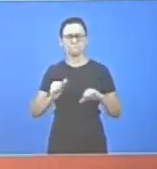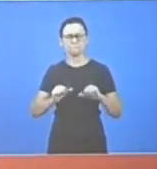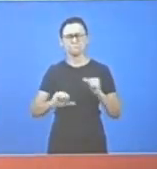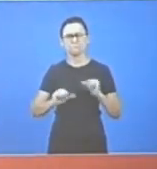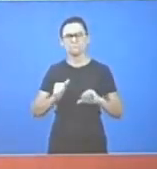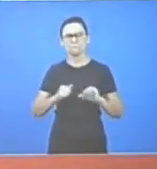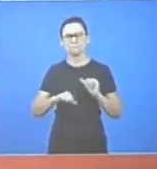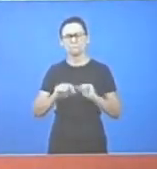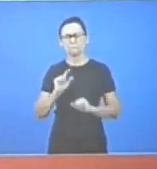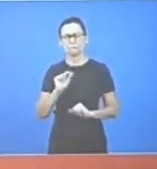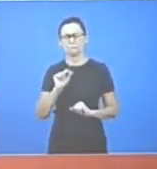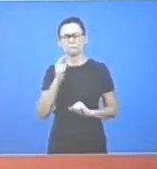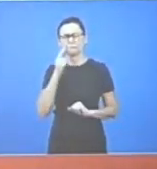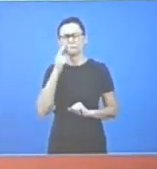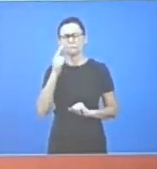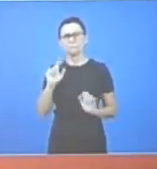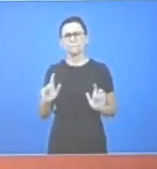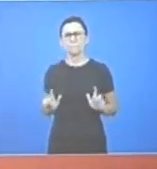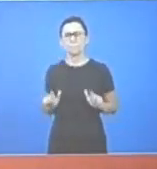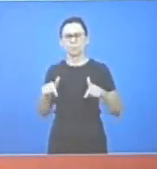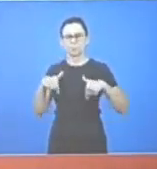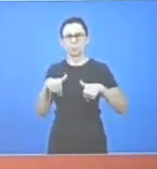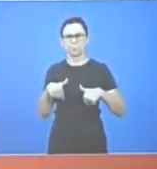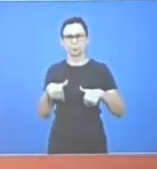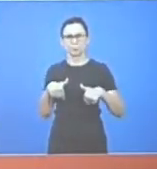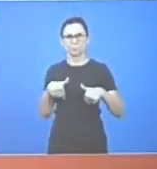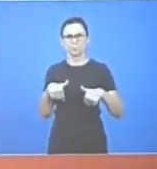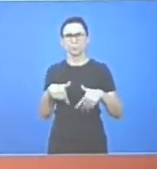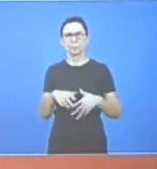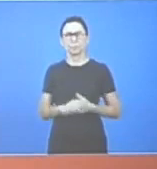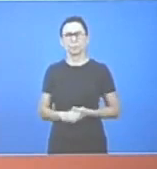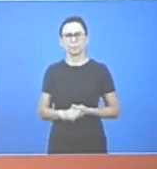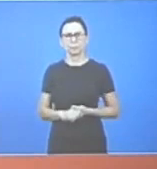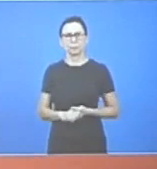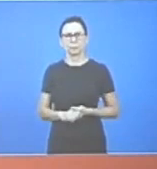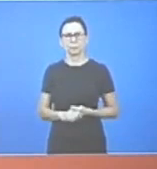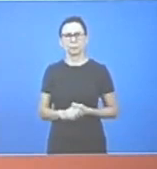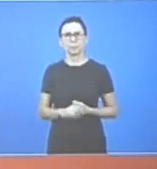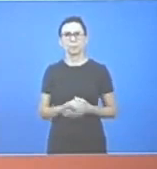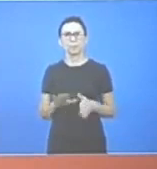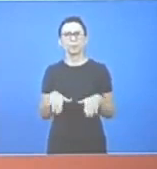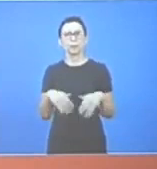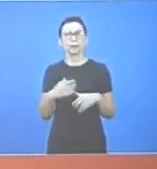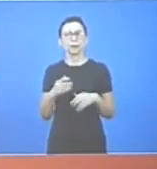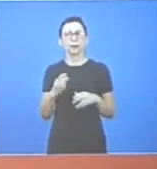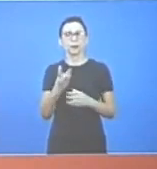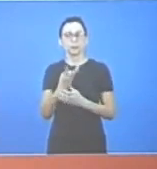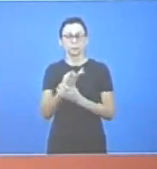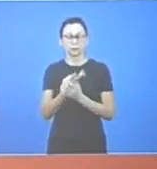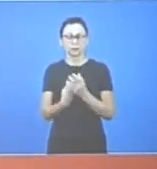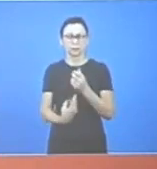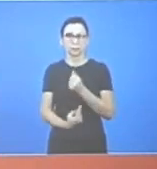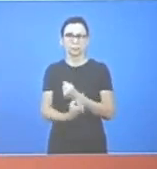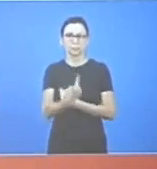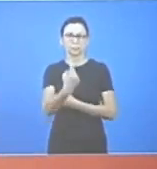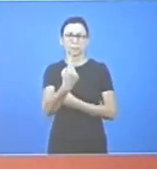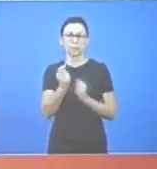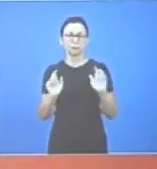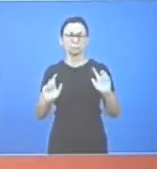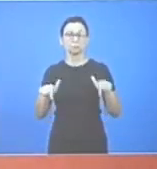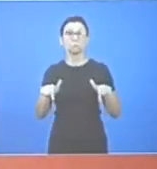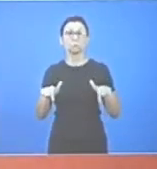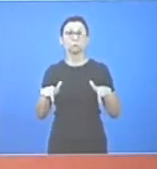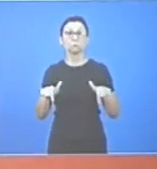gonna find an operation, and where is the Trinity